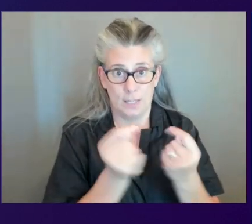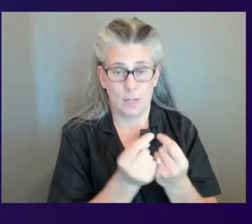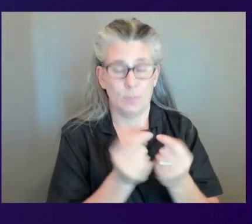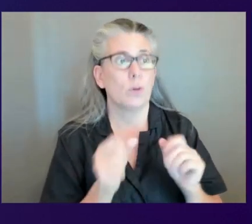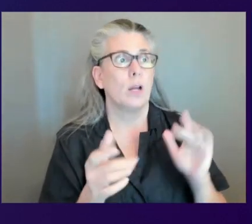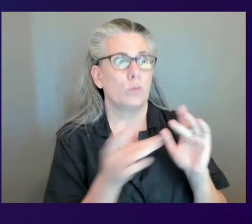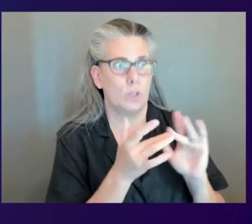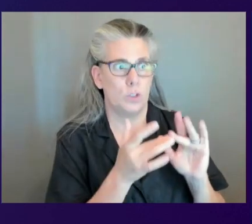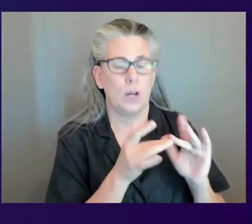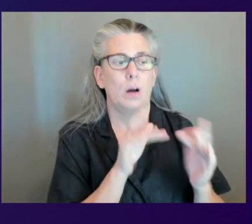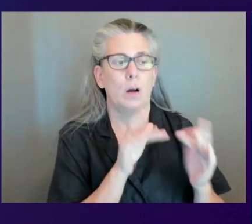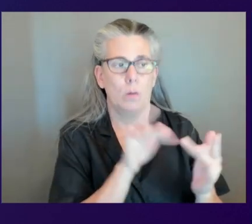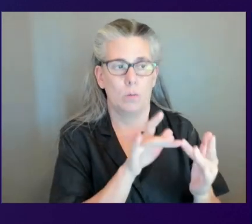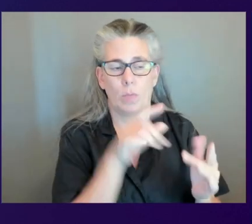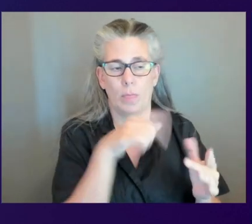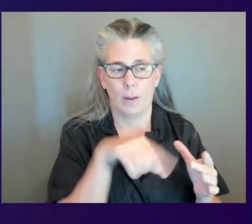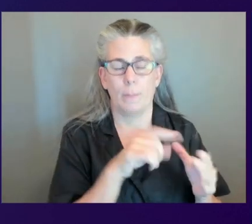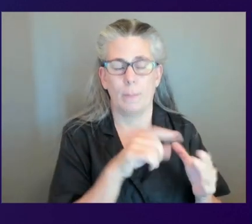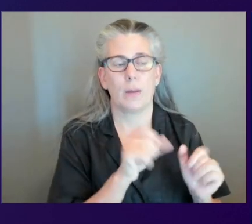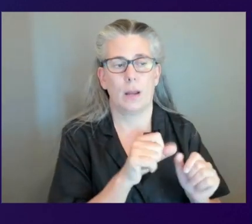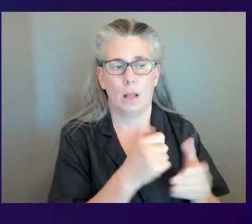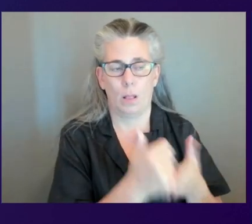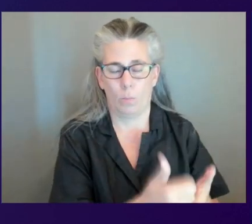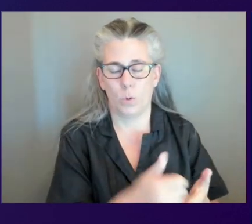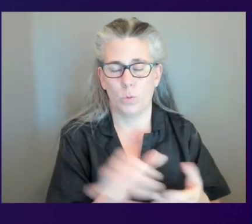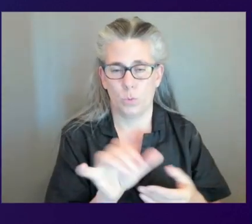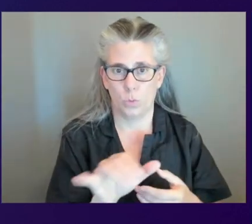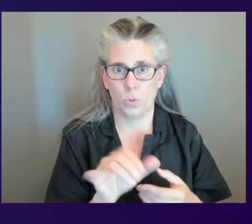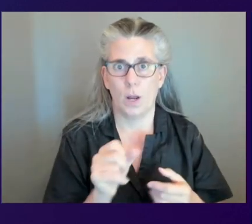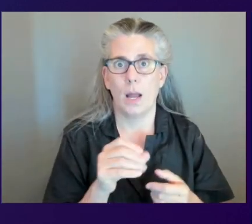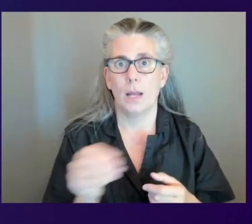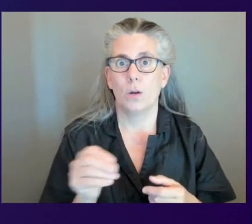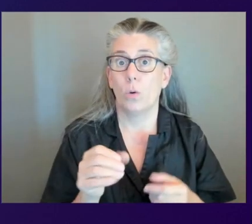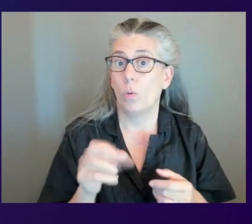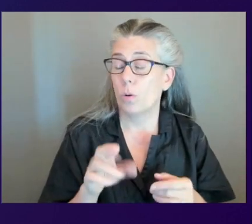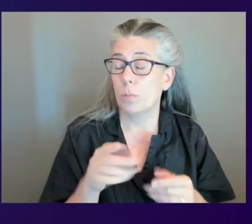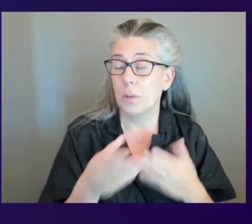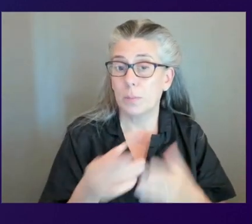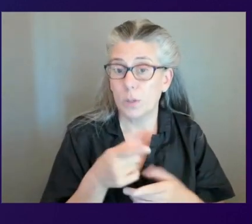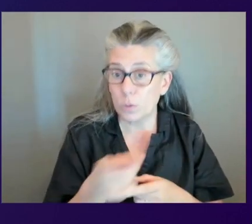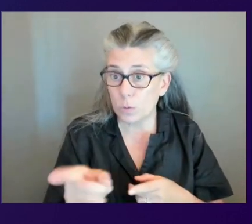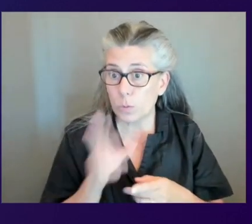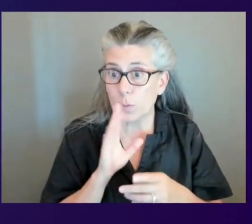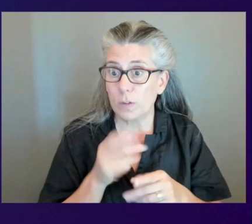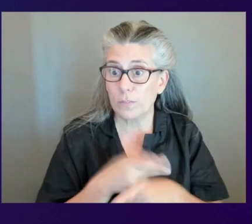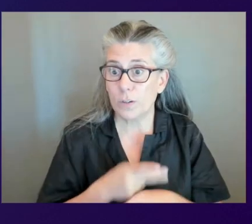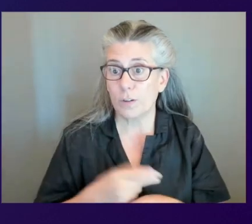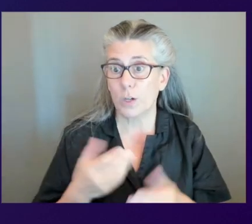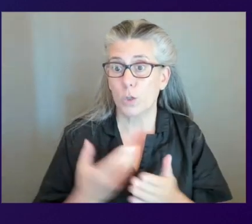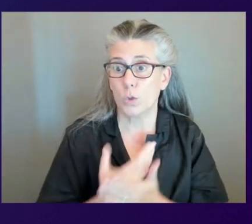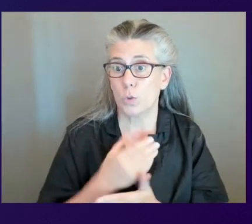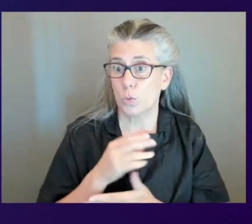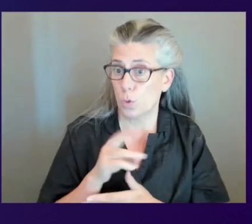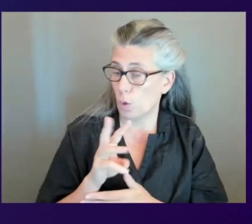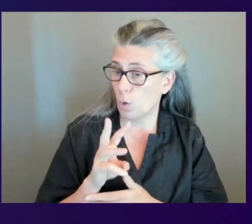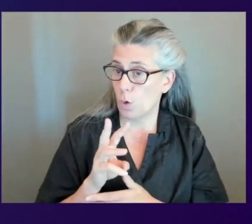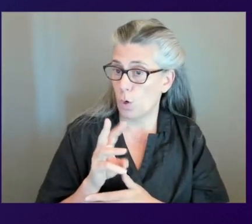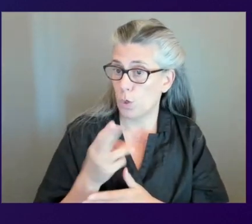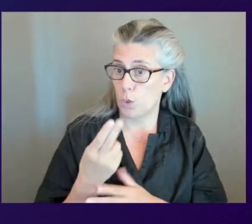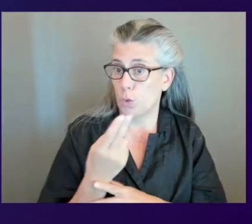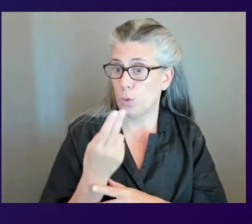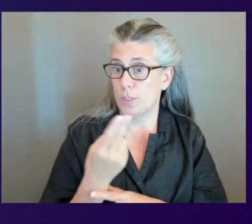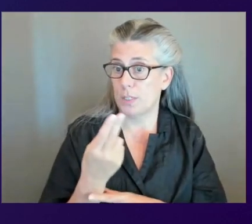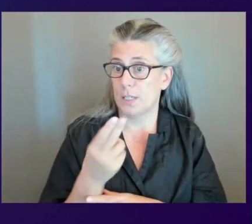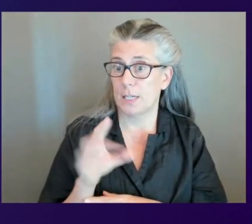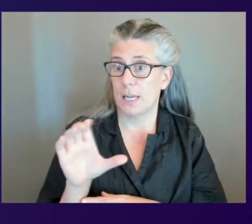and get you the help you need, and maybe even figure out a new way, a new use case for Workspace Web. Because that's what's really interesting. When